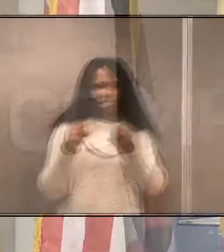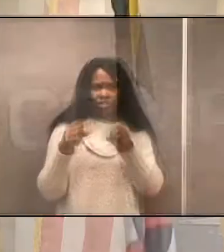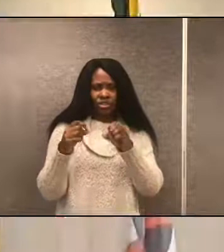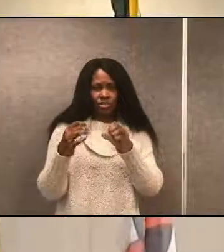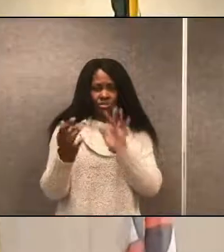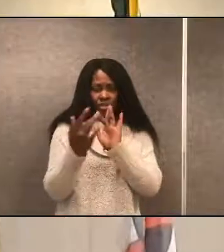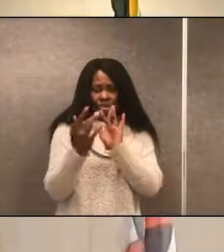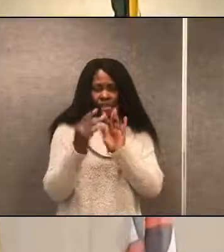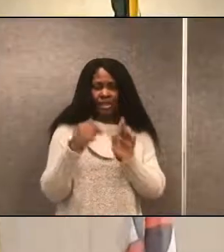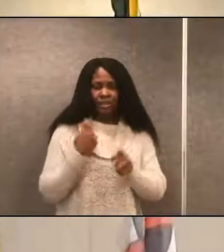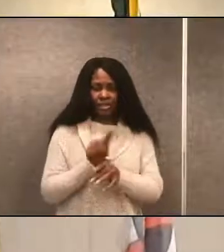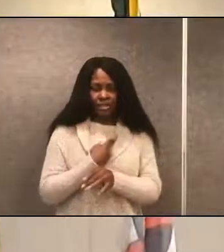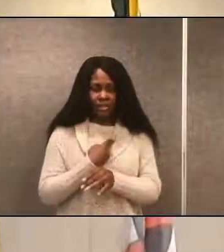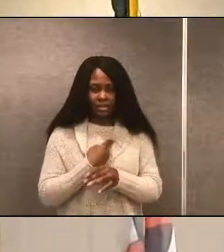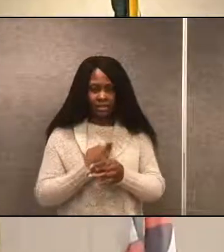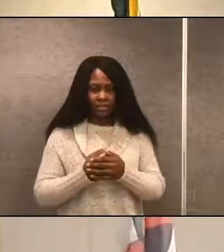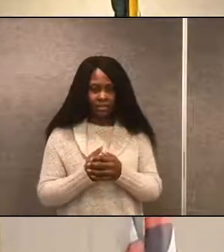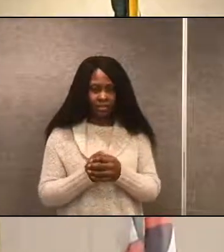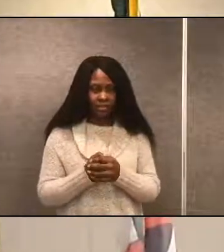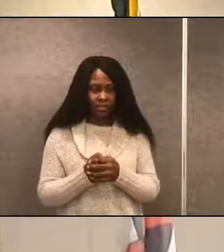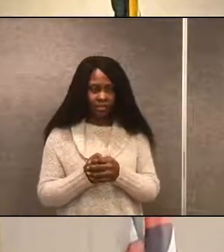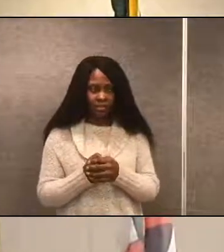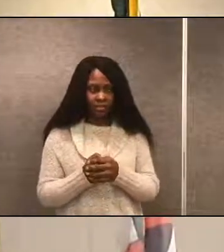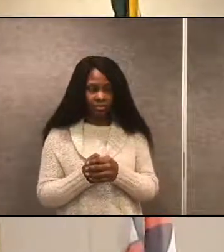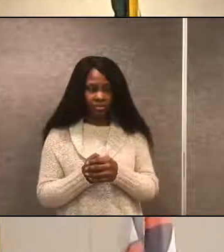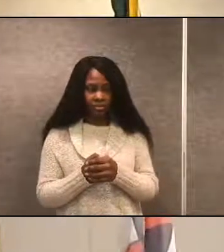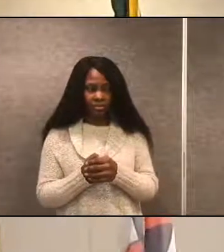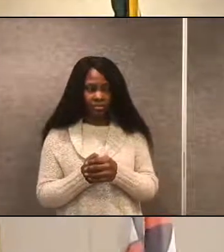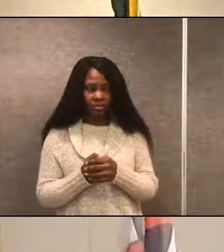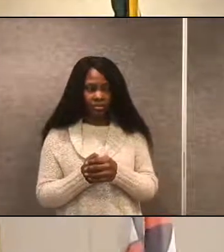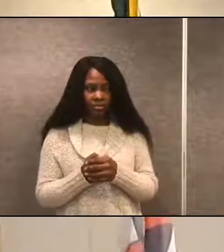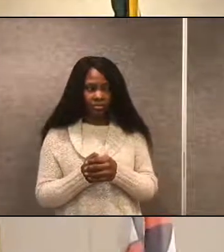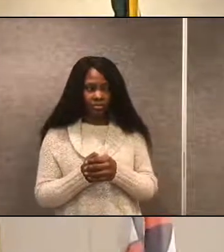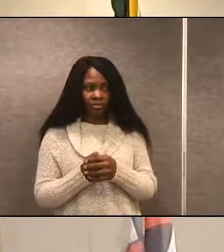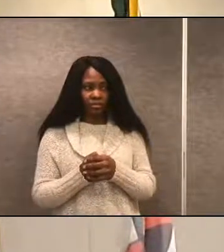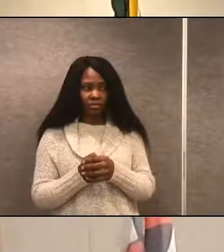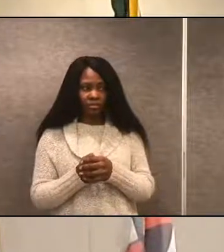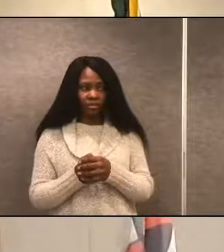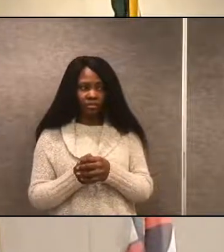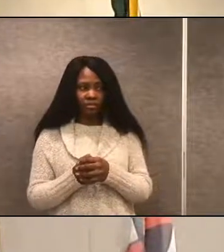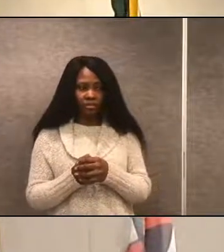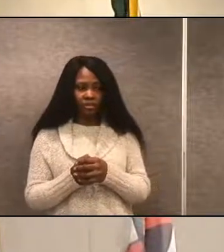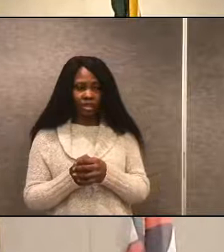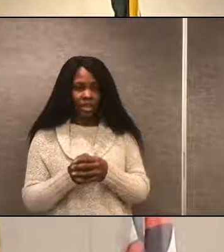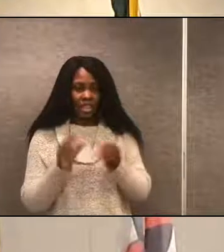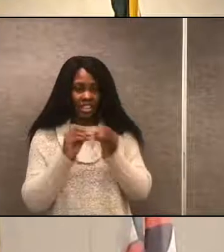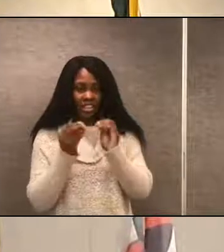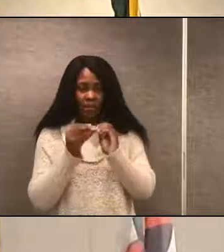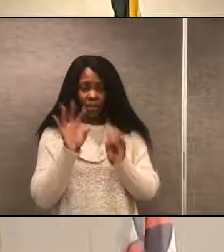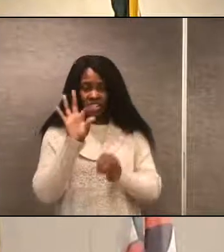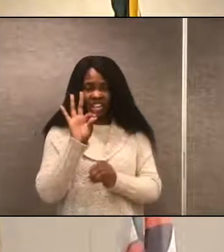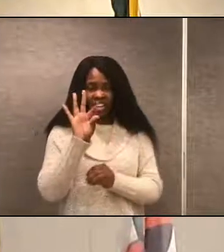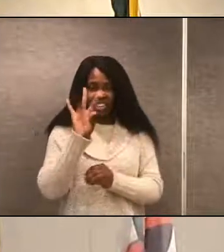Office of Constituent Services, but certainly feel free to contact the Health Department as well at